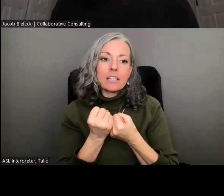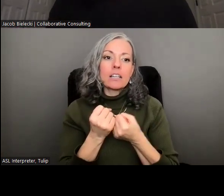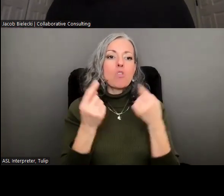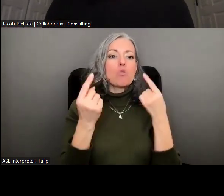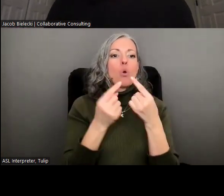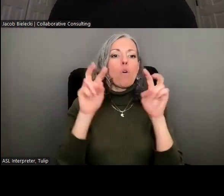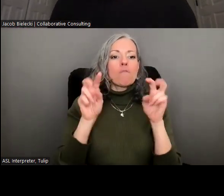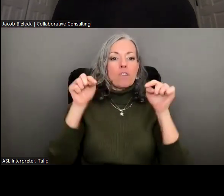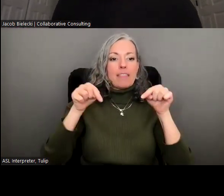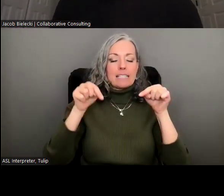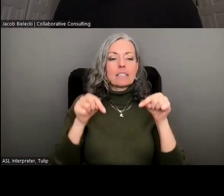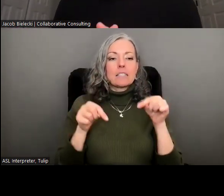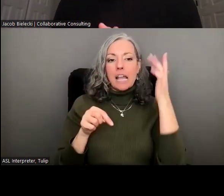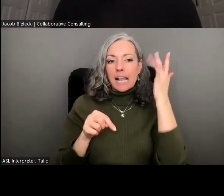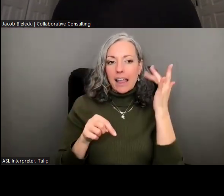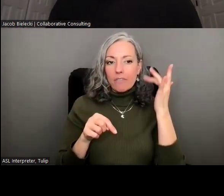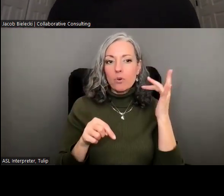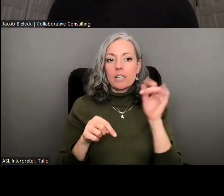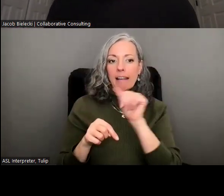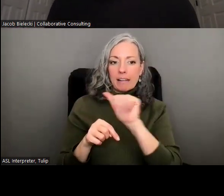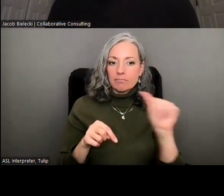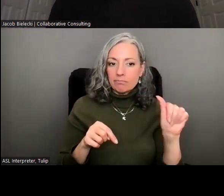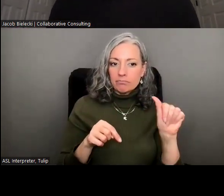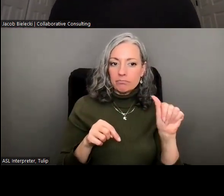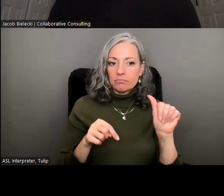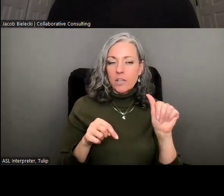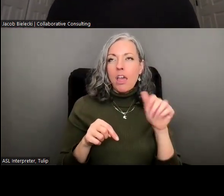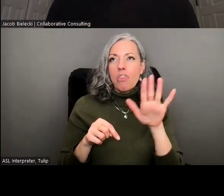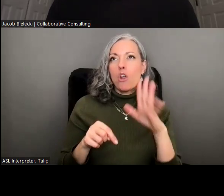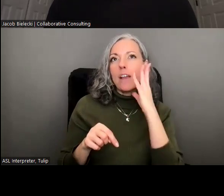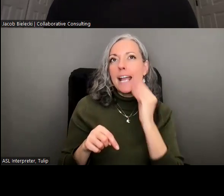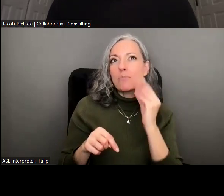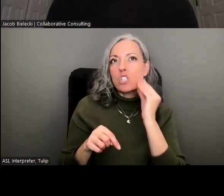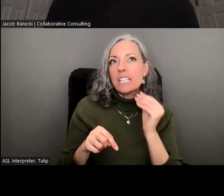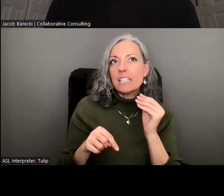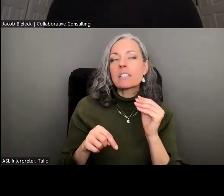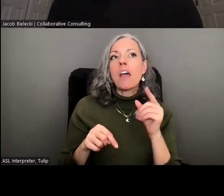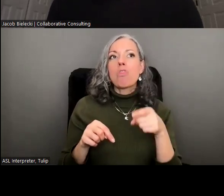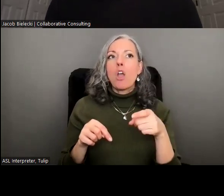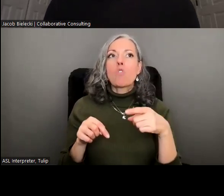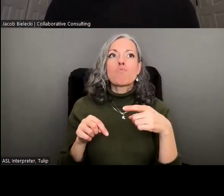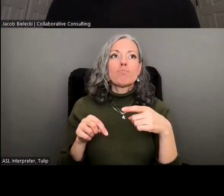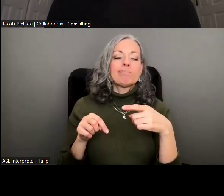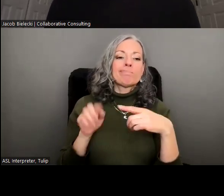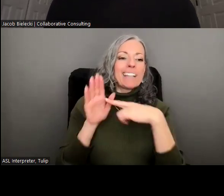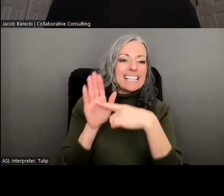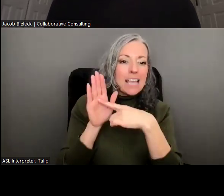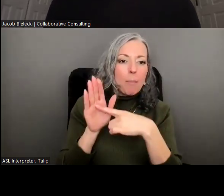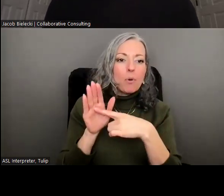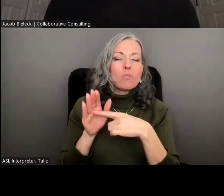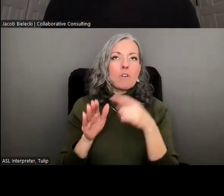is that the California Aging Network leverages its expertise and reputation to draw ongoing attention to the needs of